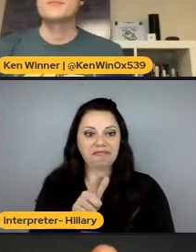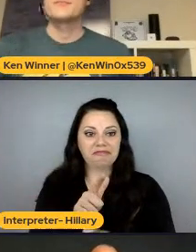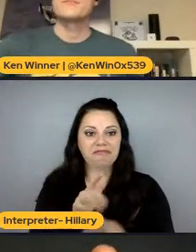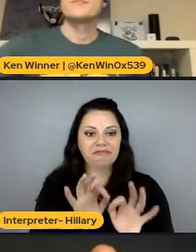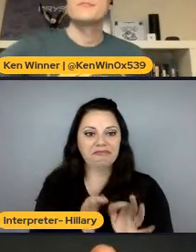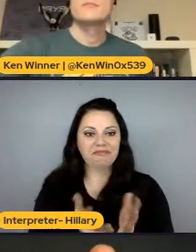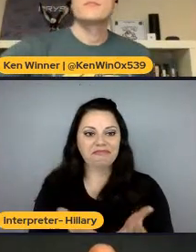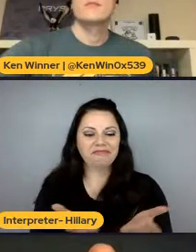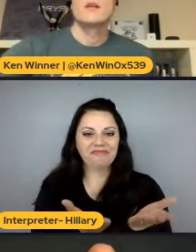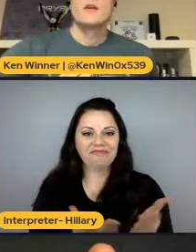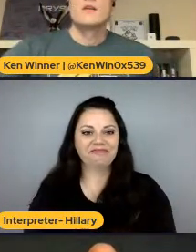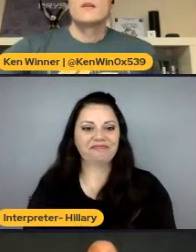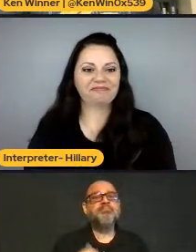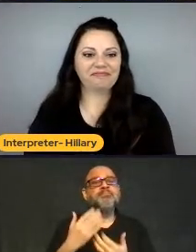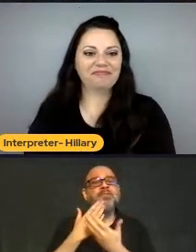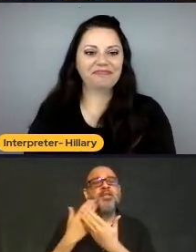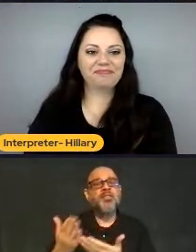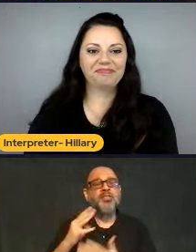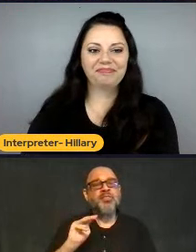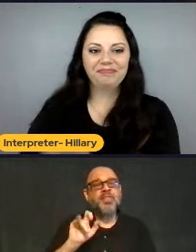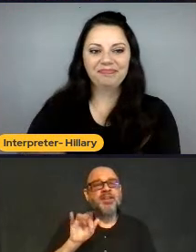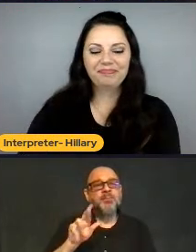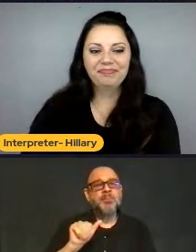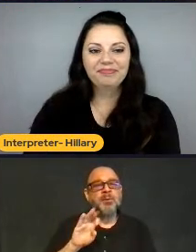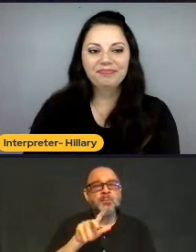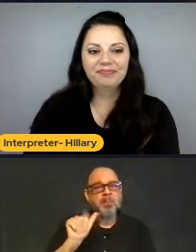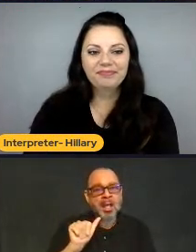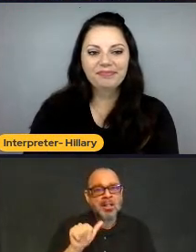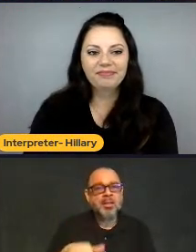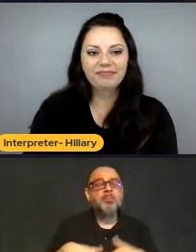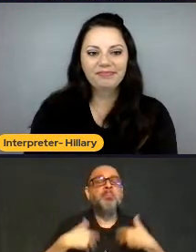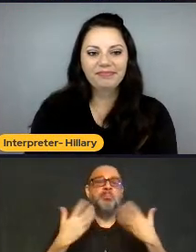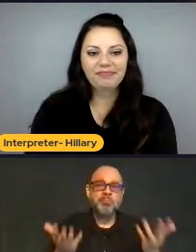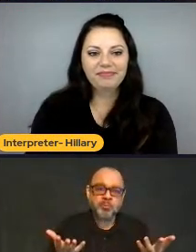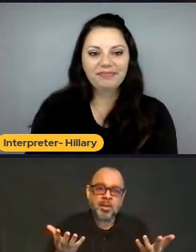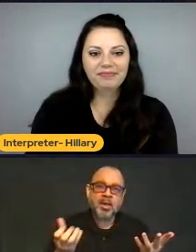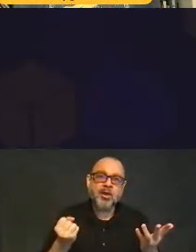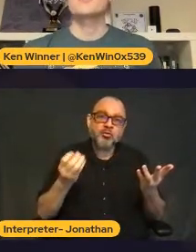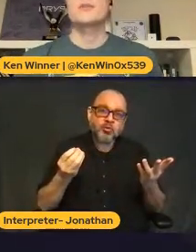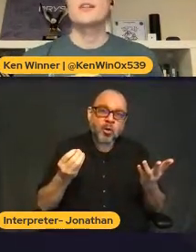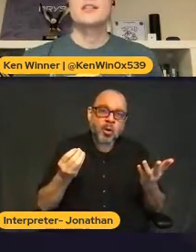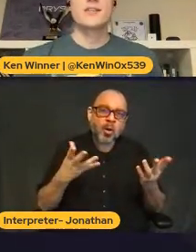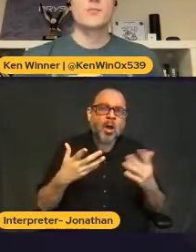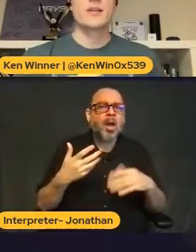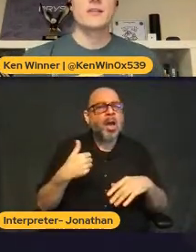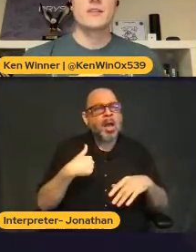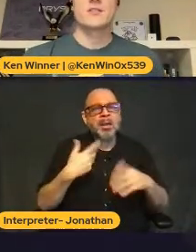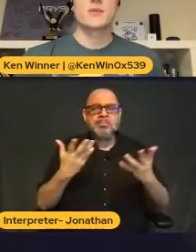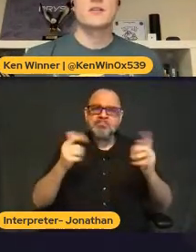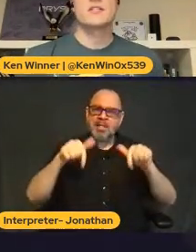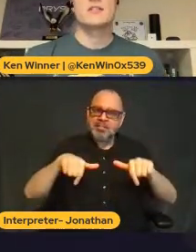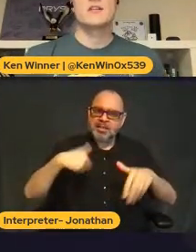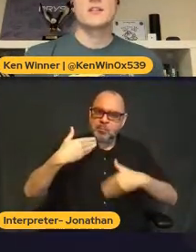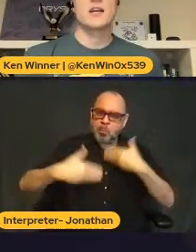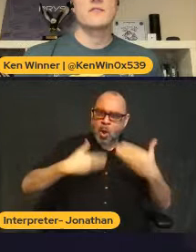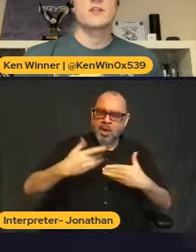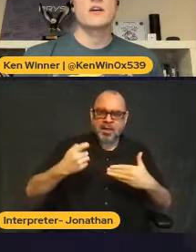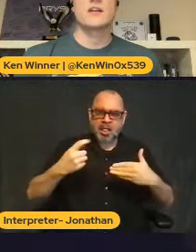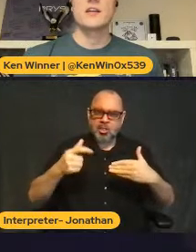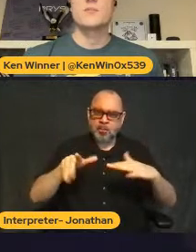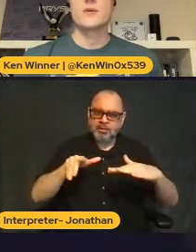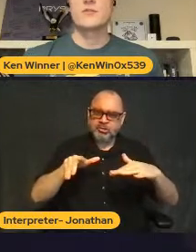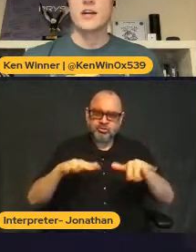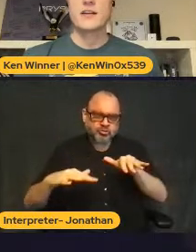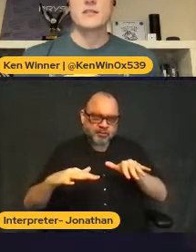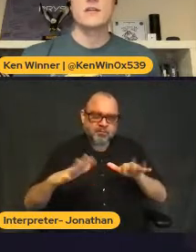Marabella. All right, so I'm going to change this up a little bit. There's been a lot of